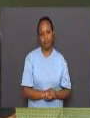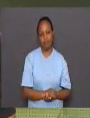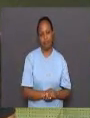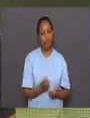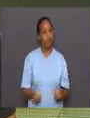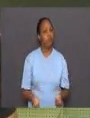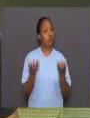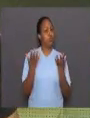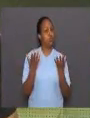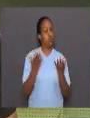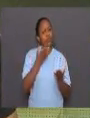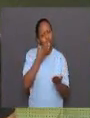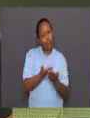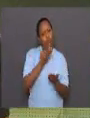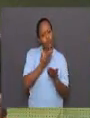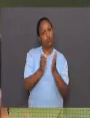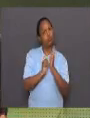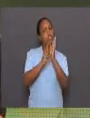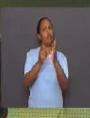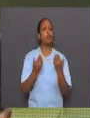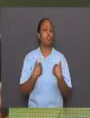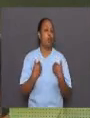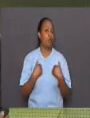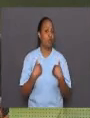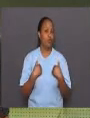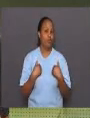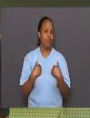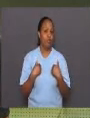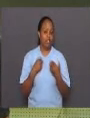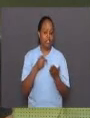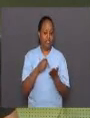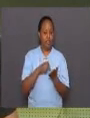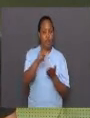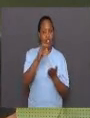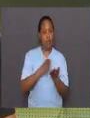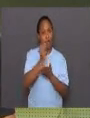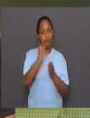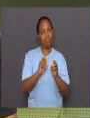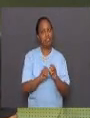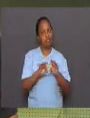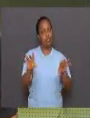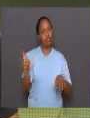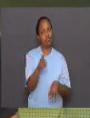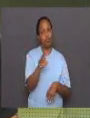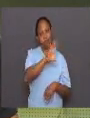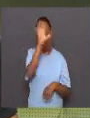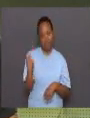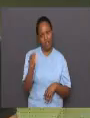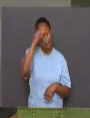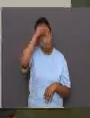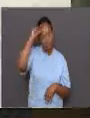are many positive examples of the spread of democratic rights in the African